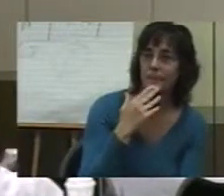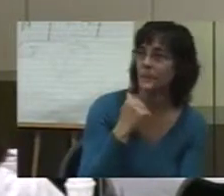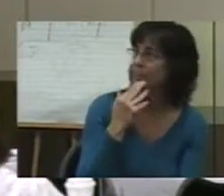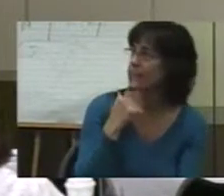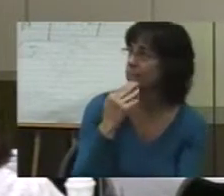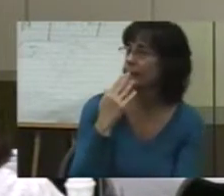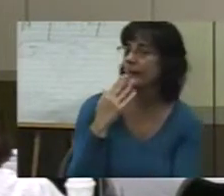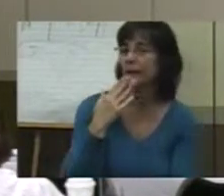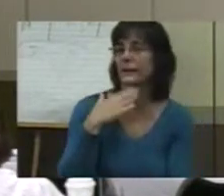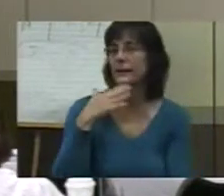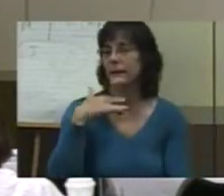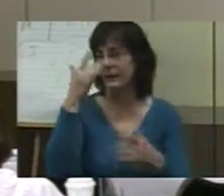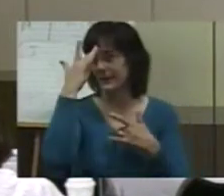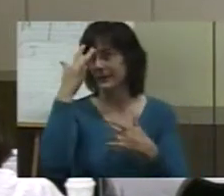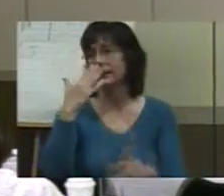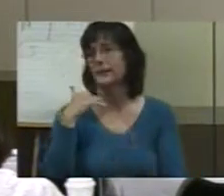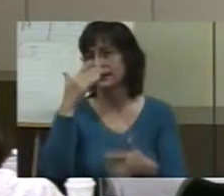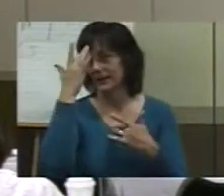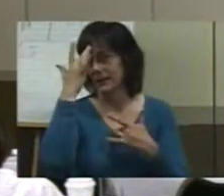I just always see.